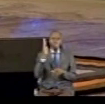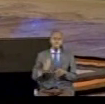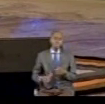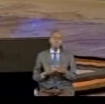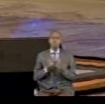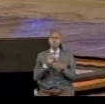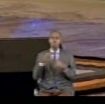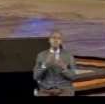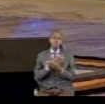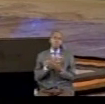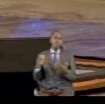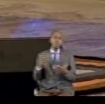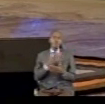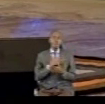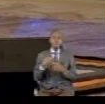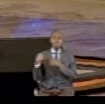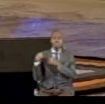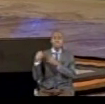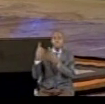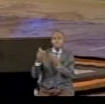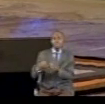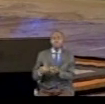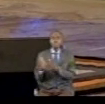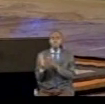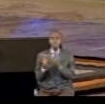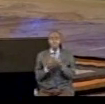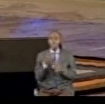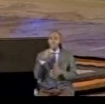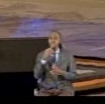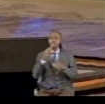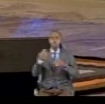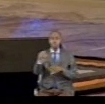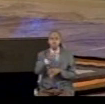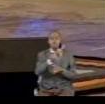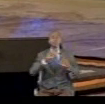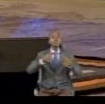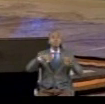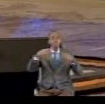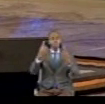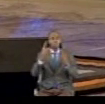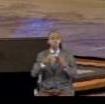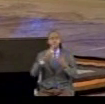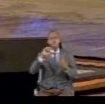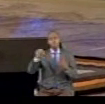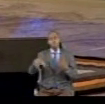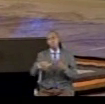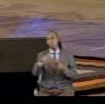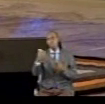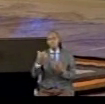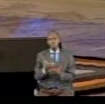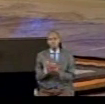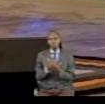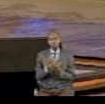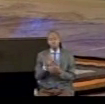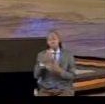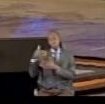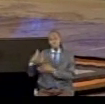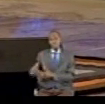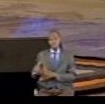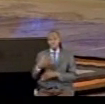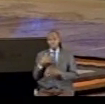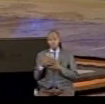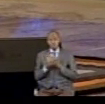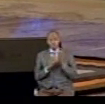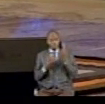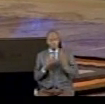And since he said, go to the other side, he went apart to go and pray, I'll meet you on the other